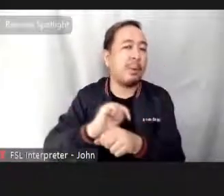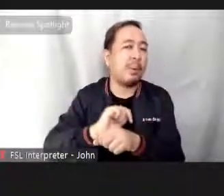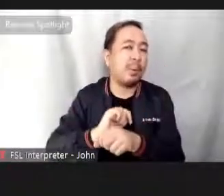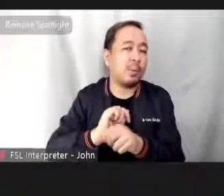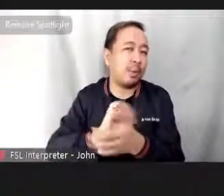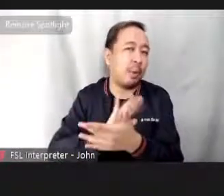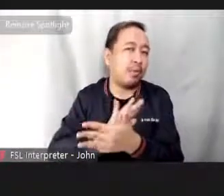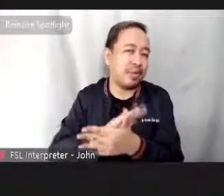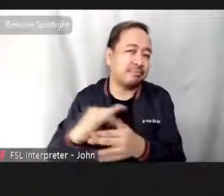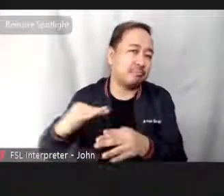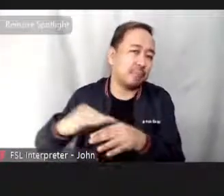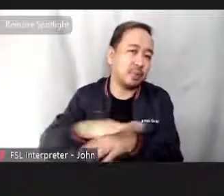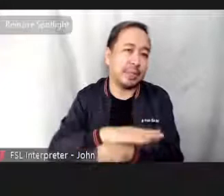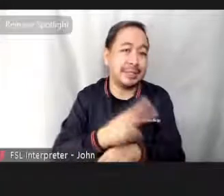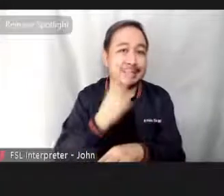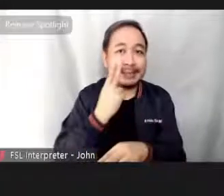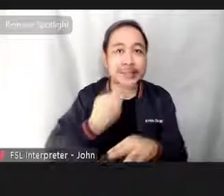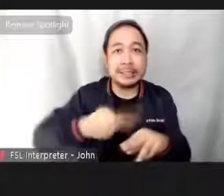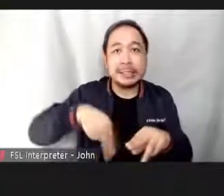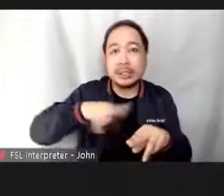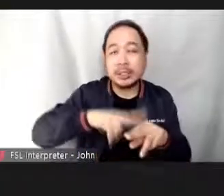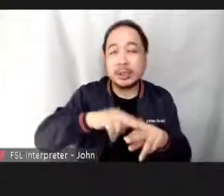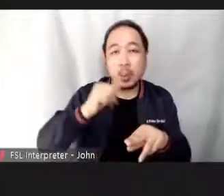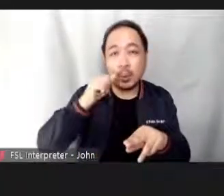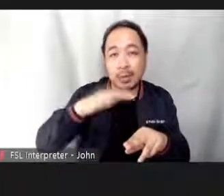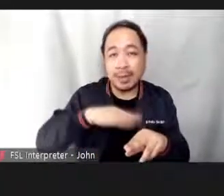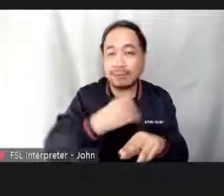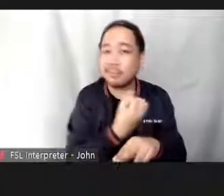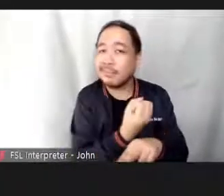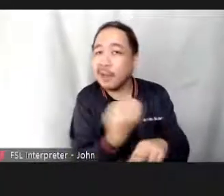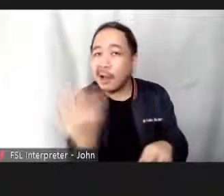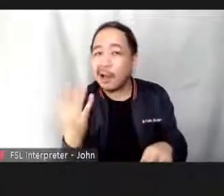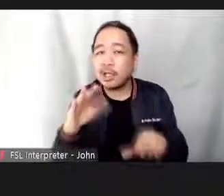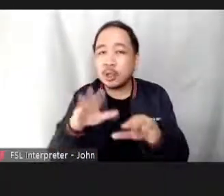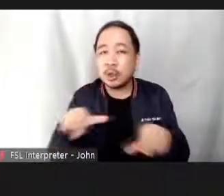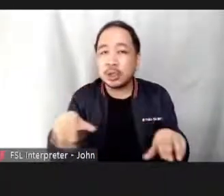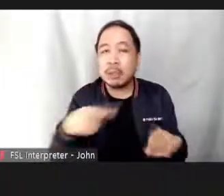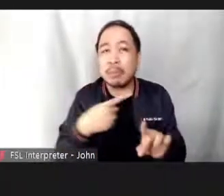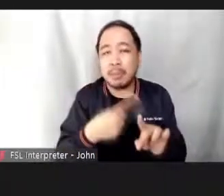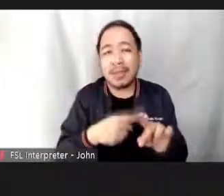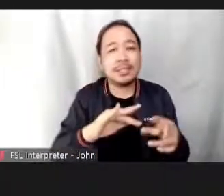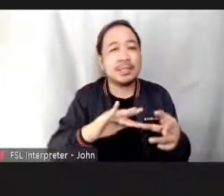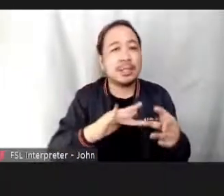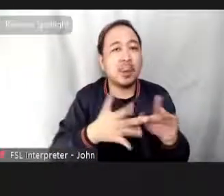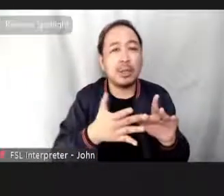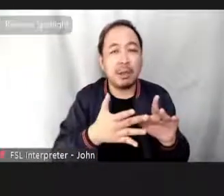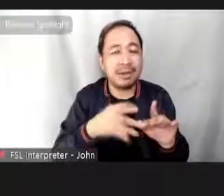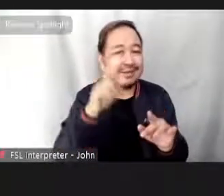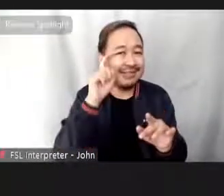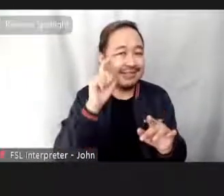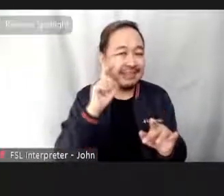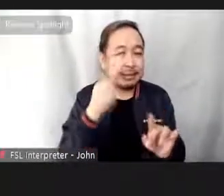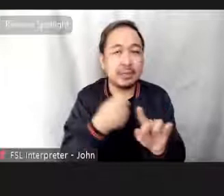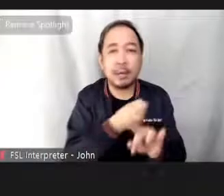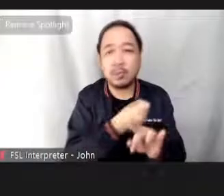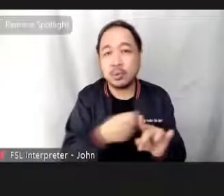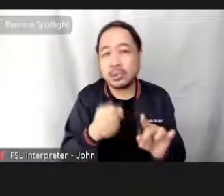the number of abused women and children, especially cases of online sexual abuse and exploitation.